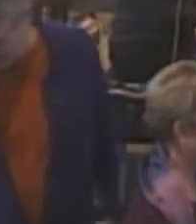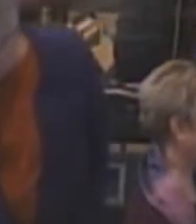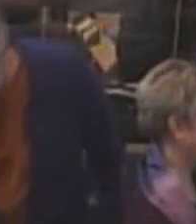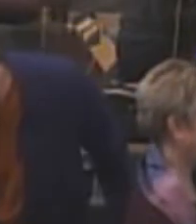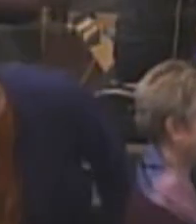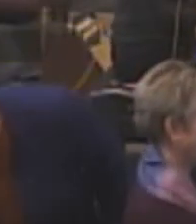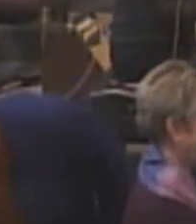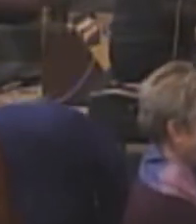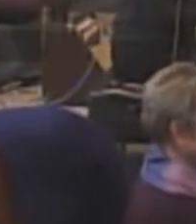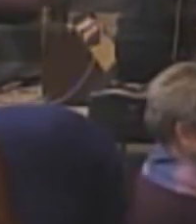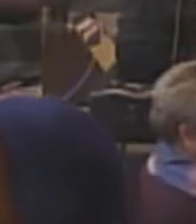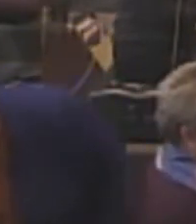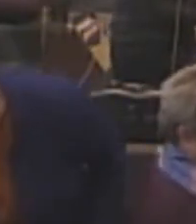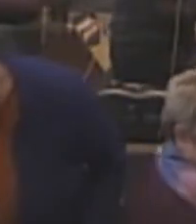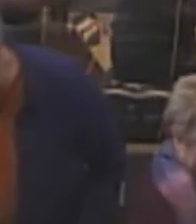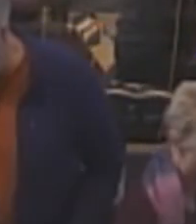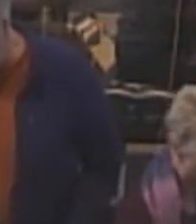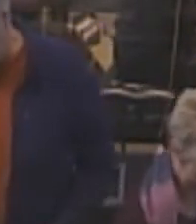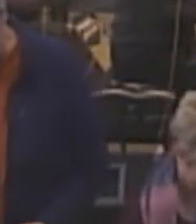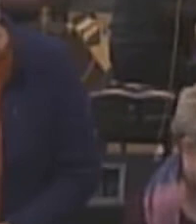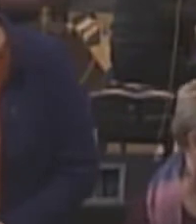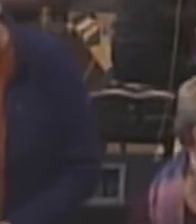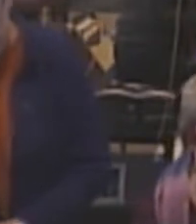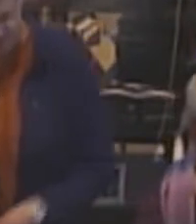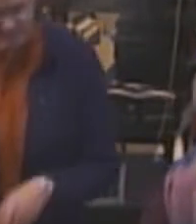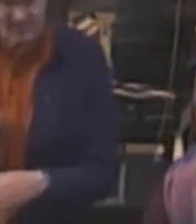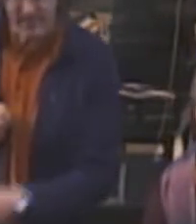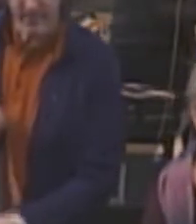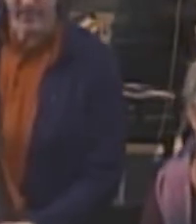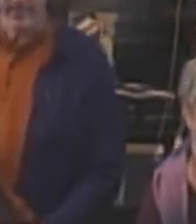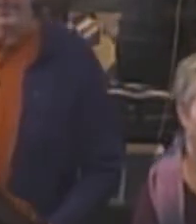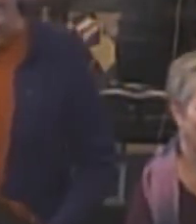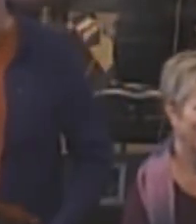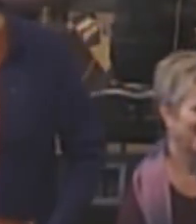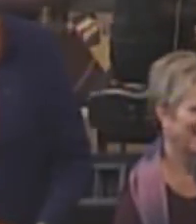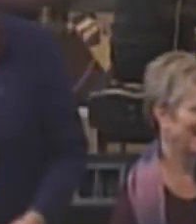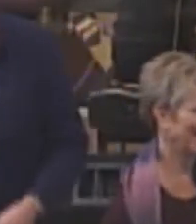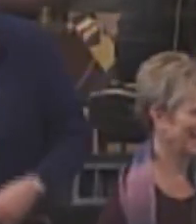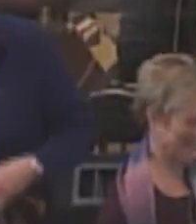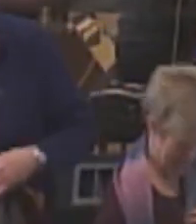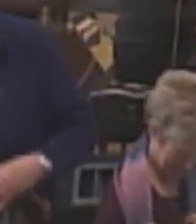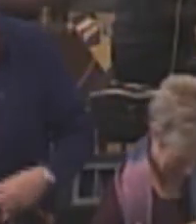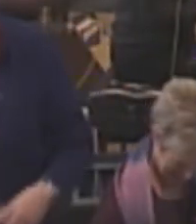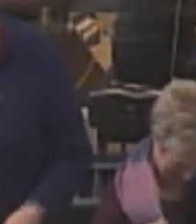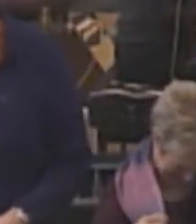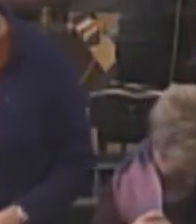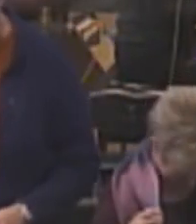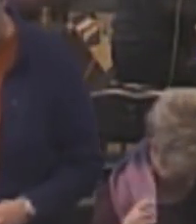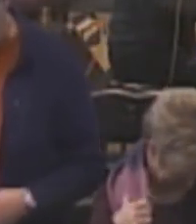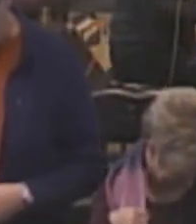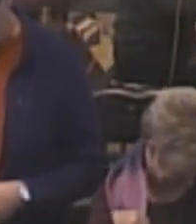I think I can make it now, the pain is gone.